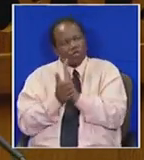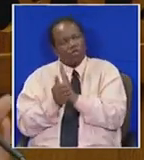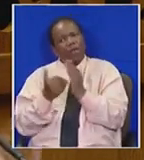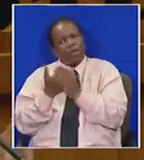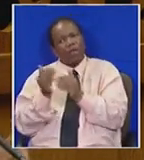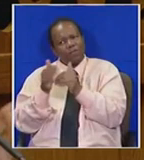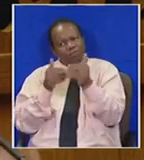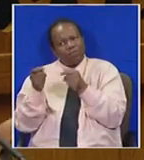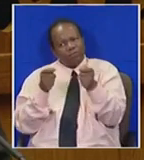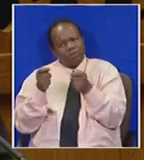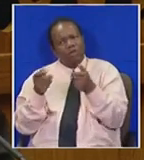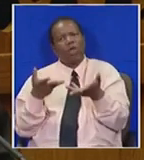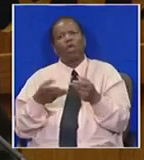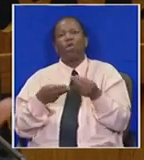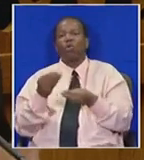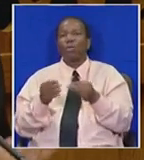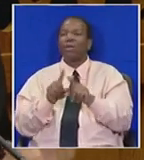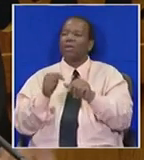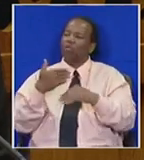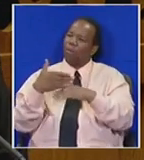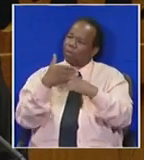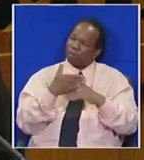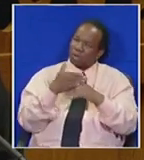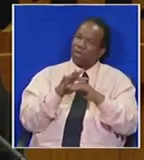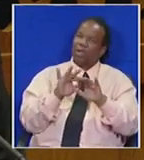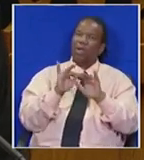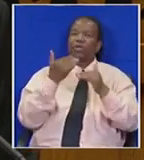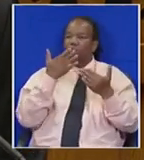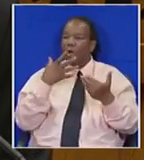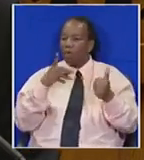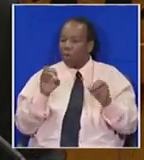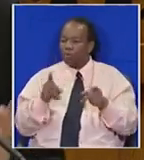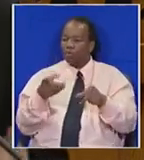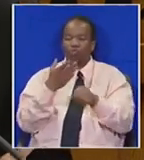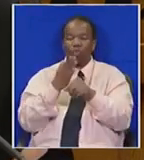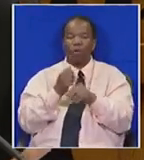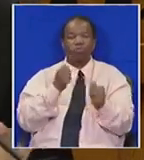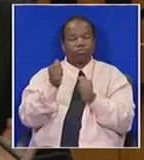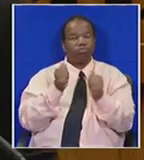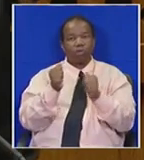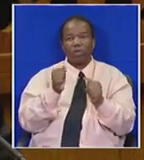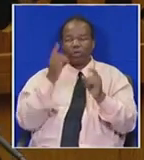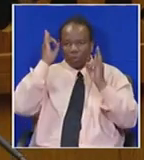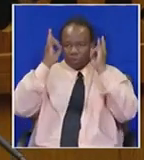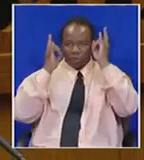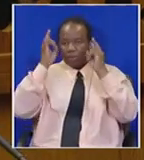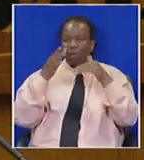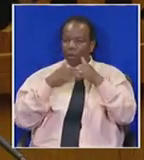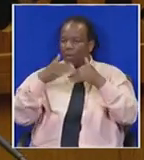economy, to protect the vulnerable, to create conditions for decent work opportunities to be created on